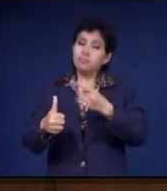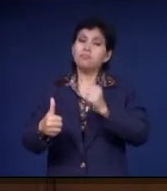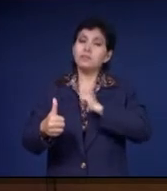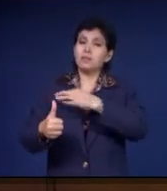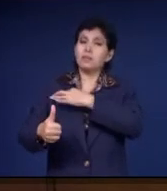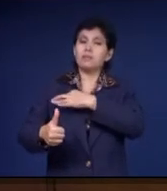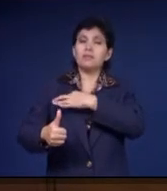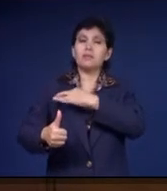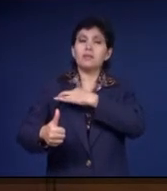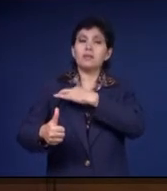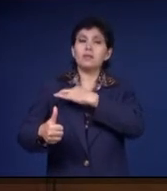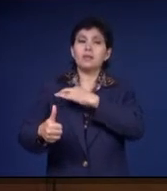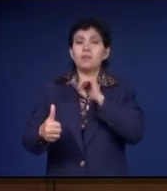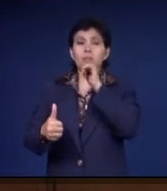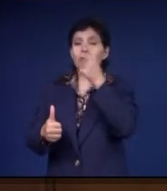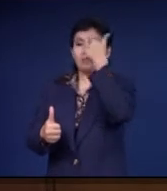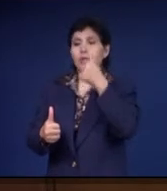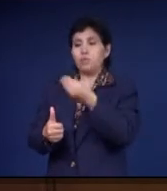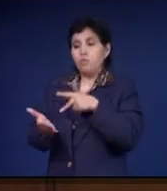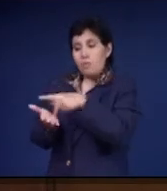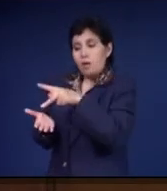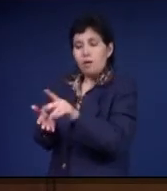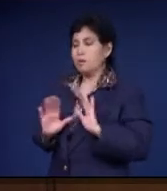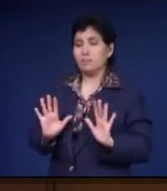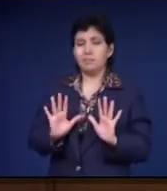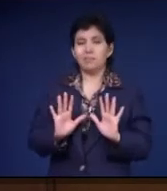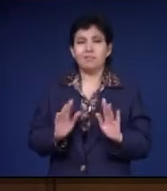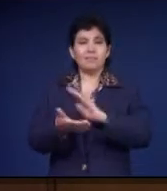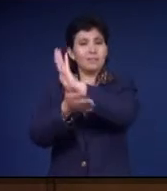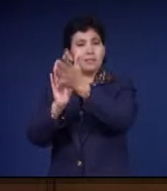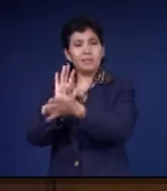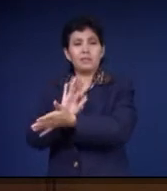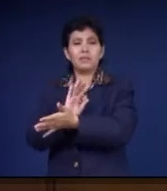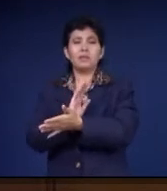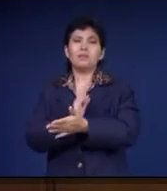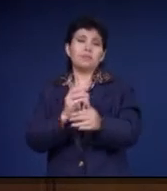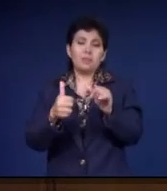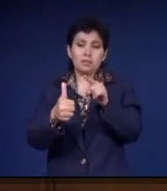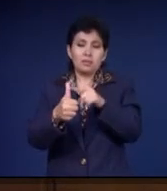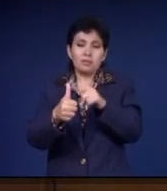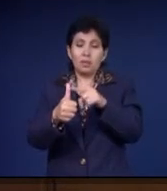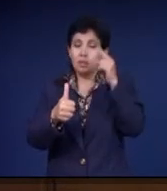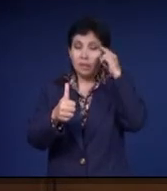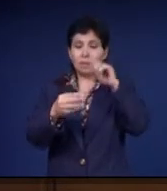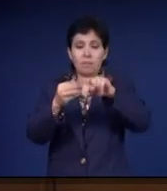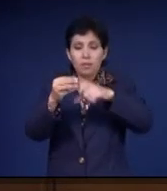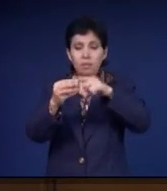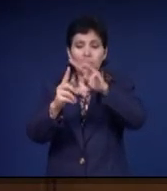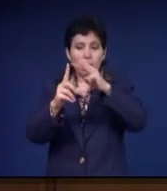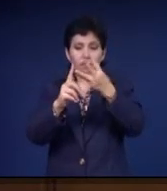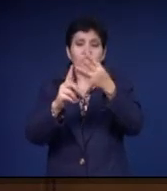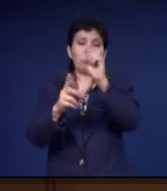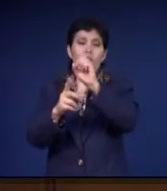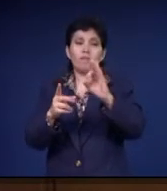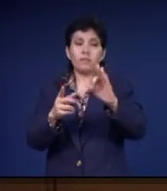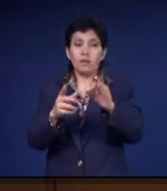and try not to include money inside your experiment because you have to take care of the welfare of your